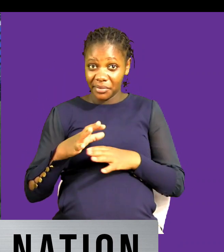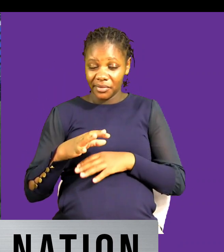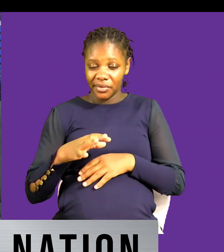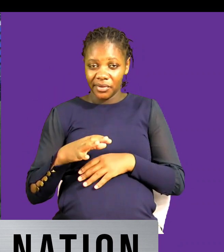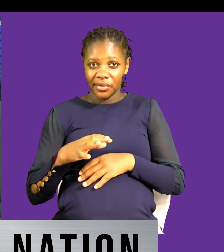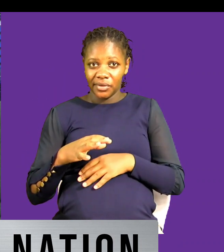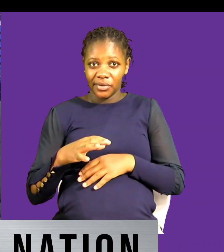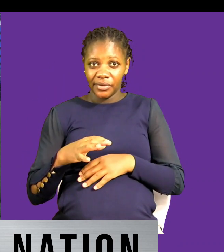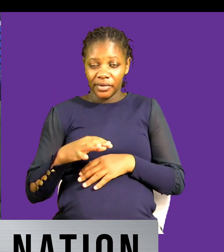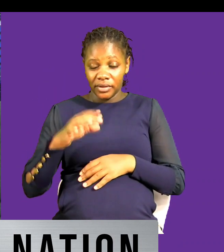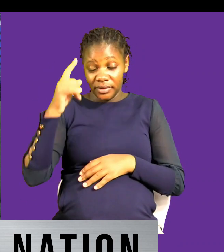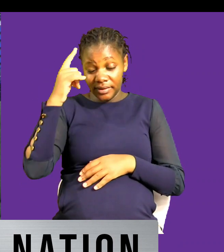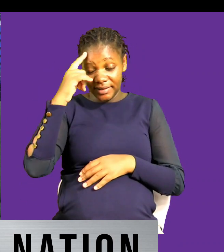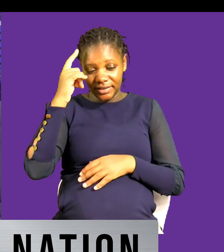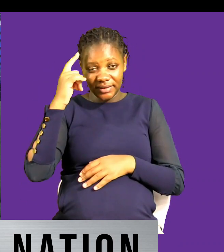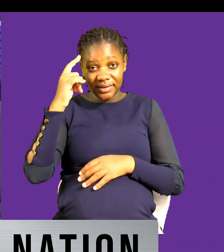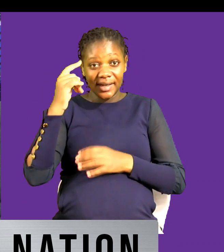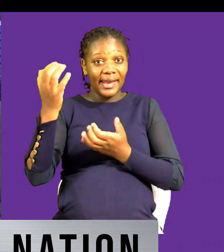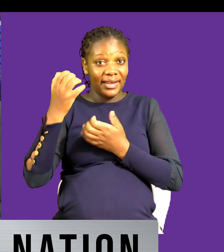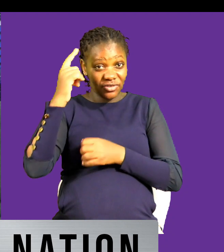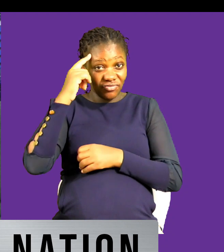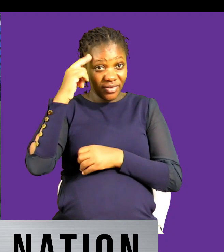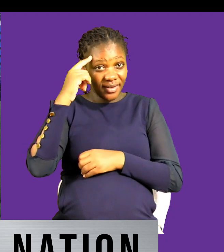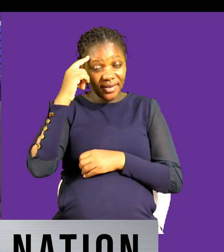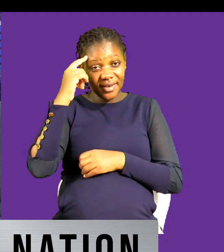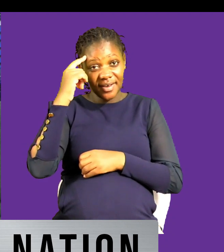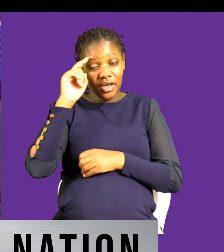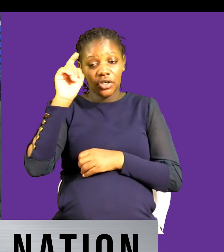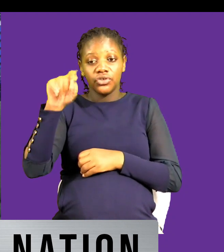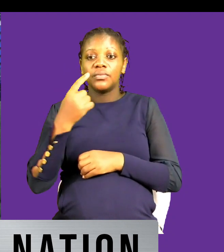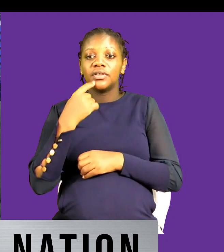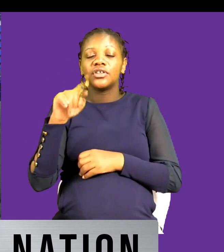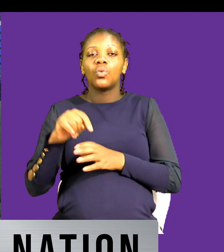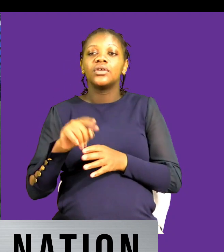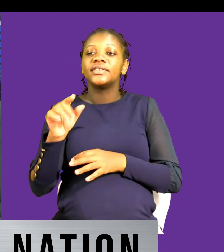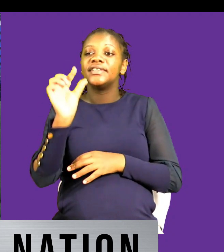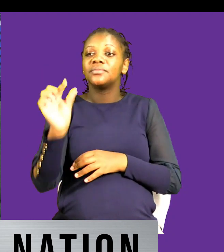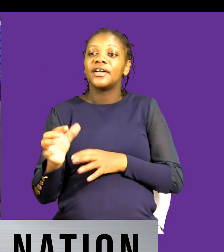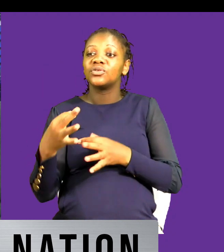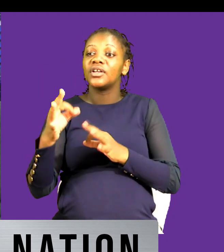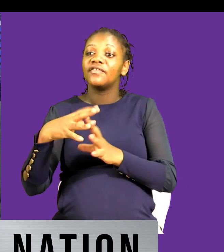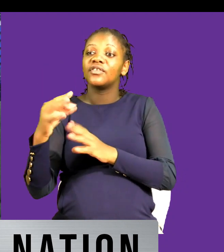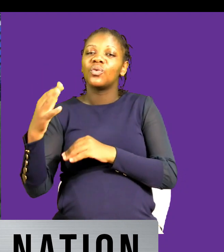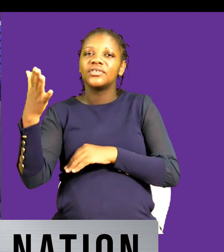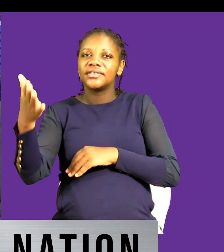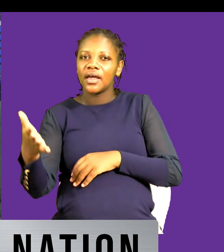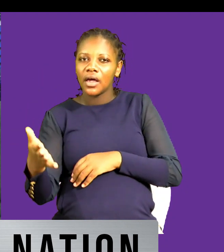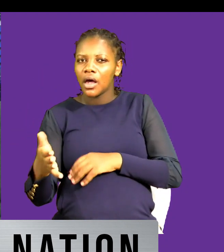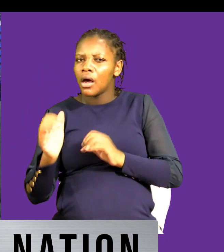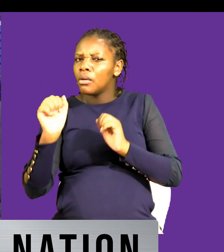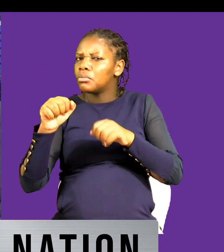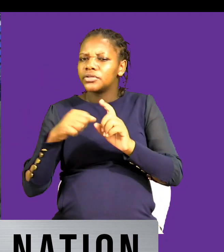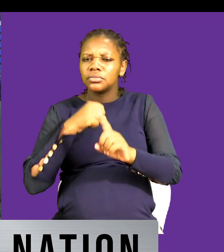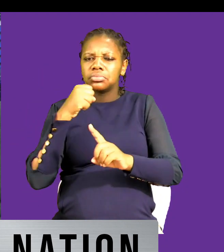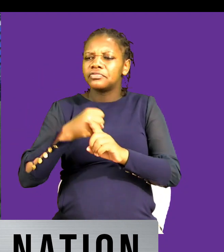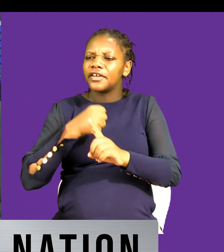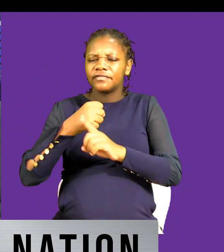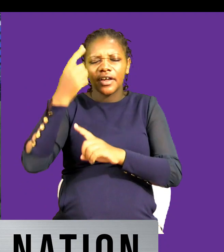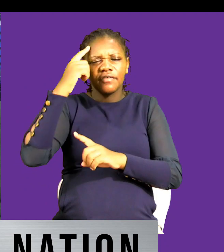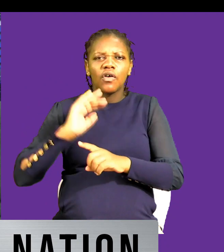proposed by a certain party. You must say that this person, if he goes there, is he going to champion our needs,